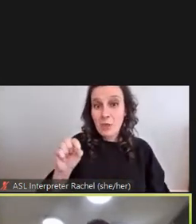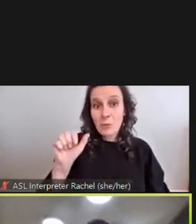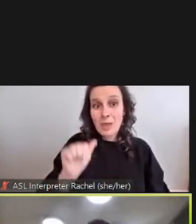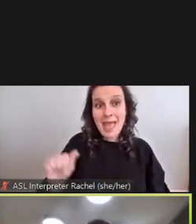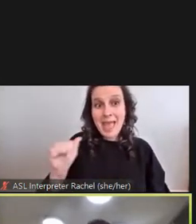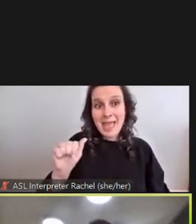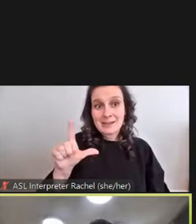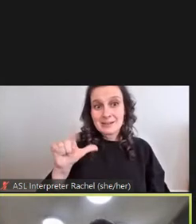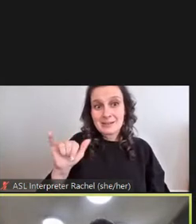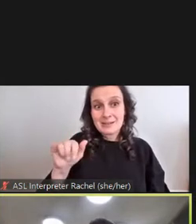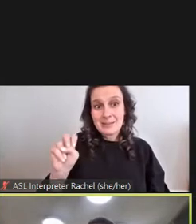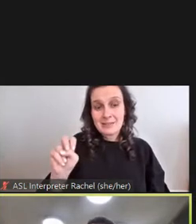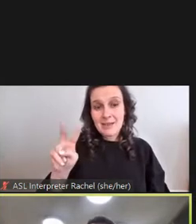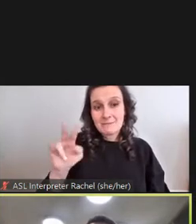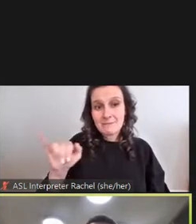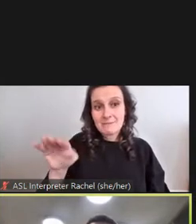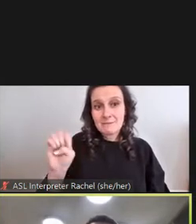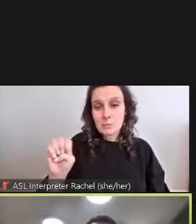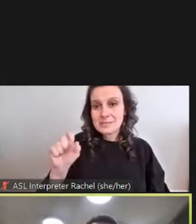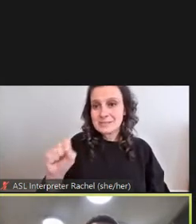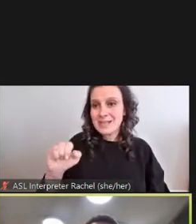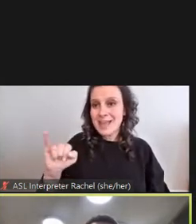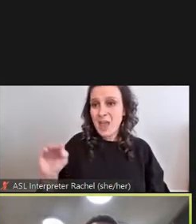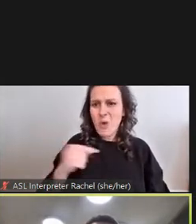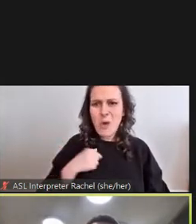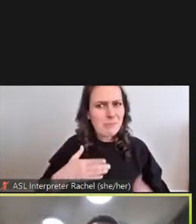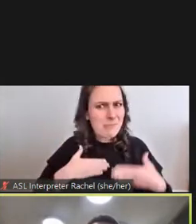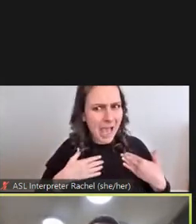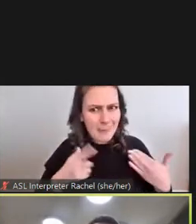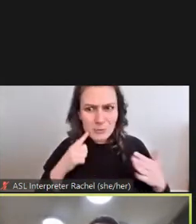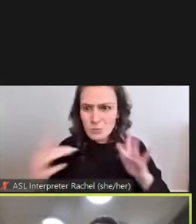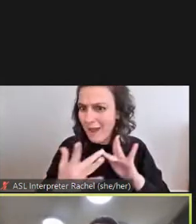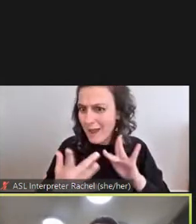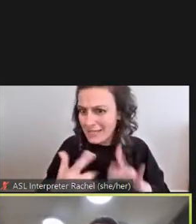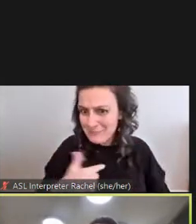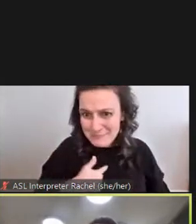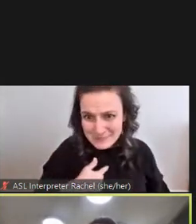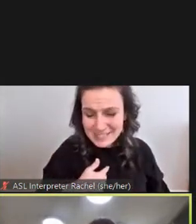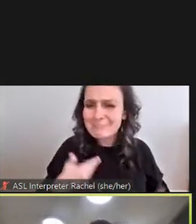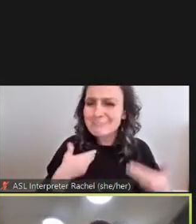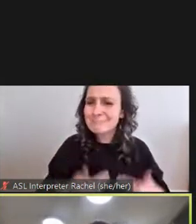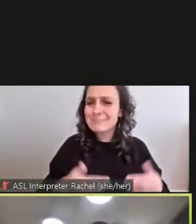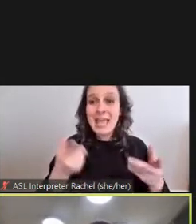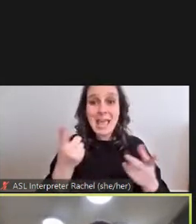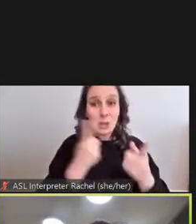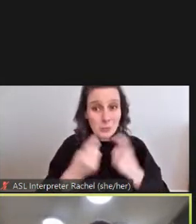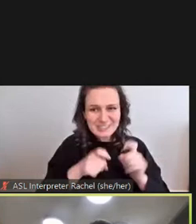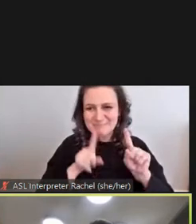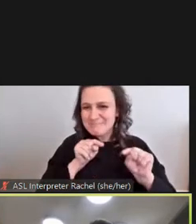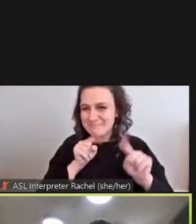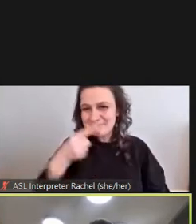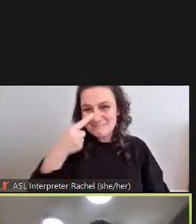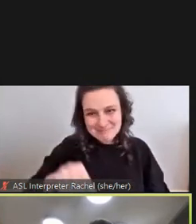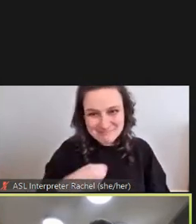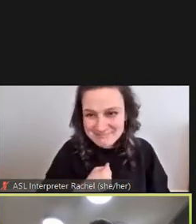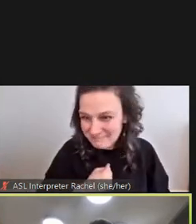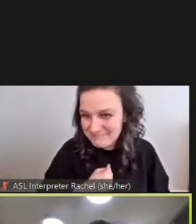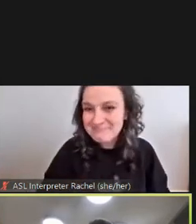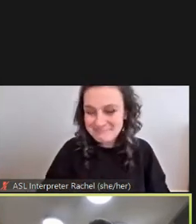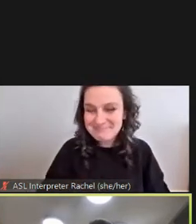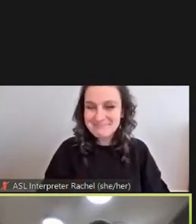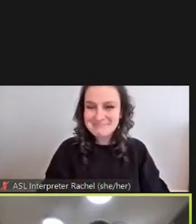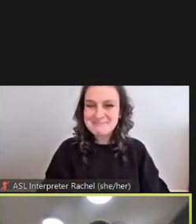hello@livevoice.io. I'm very happy if you get in contact with me and I can answer any questions there if you have